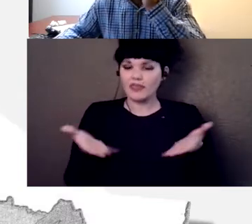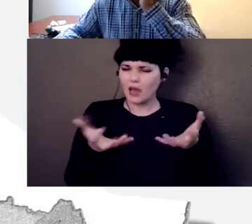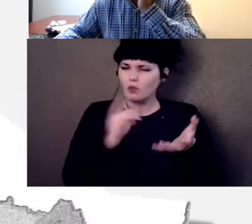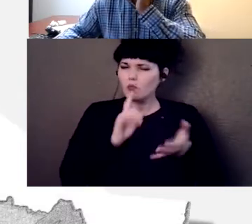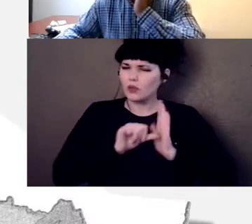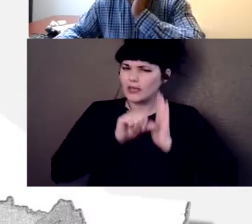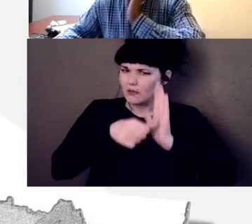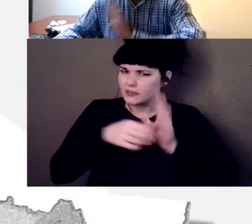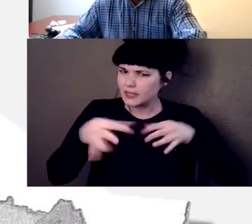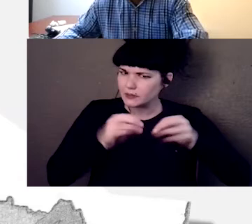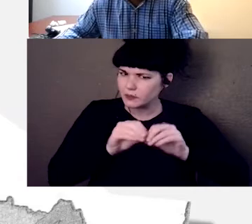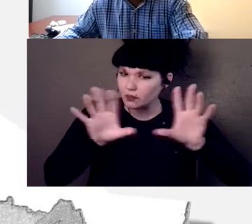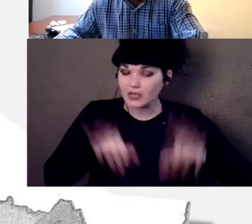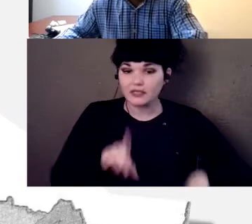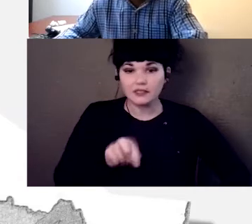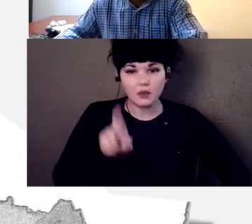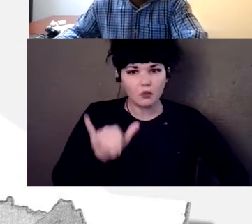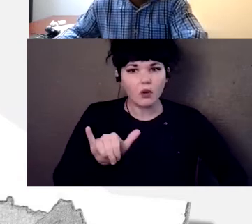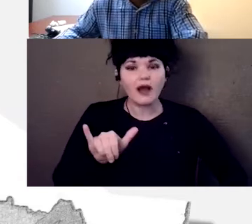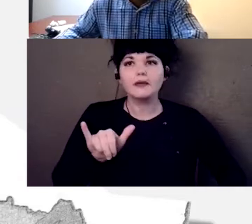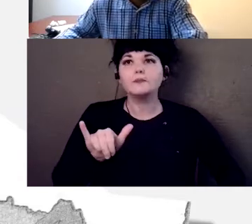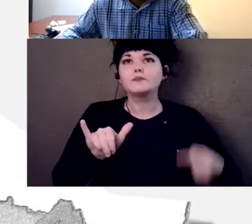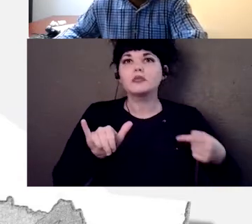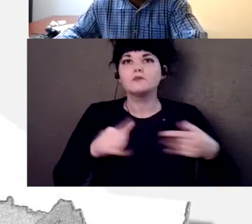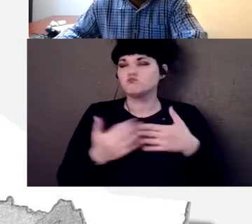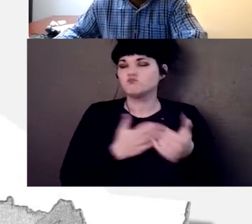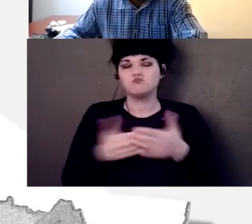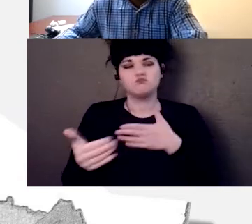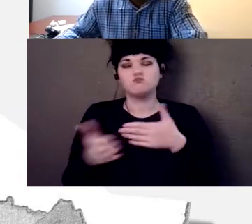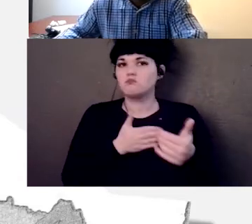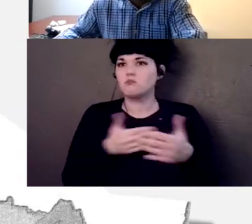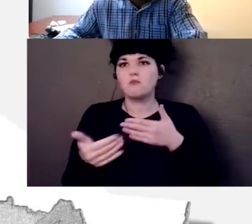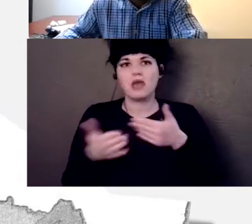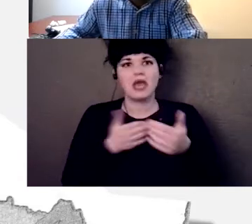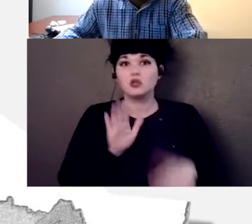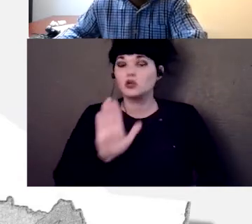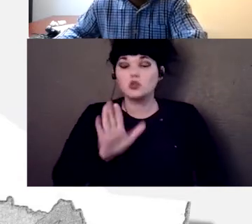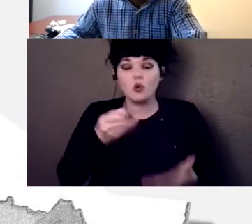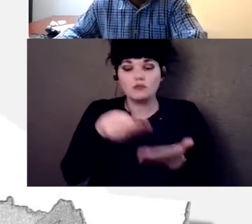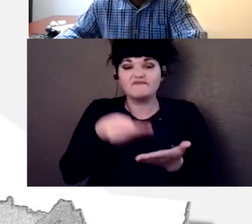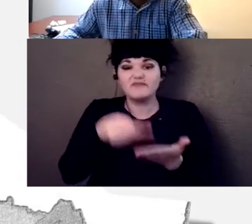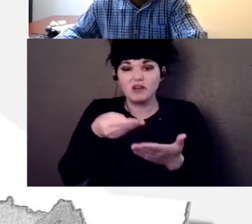that DRNY, regardless of your economic state,